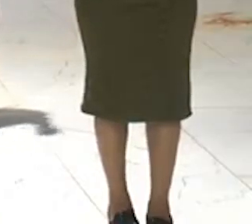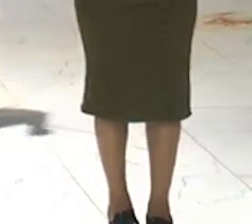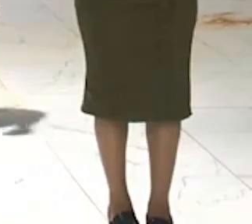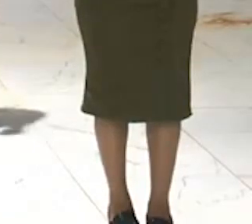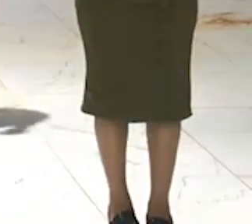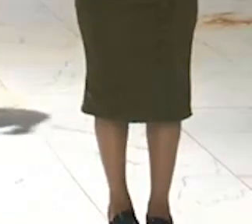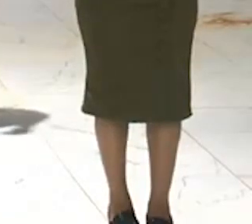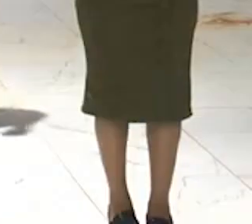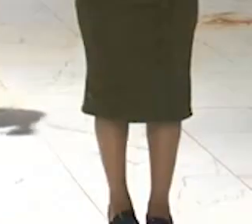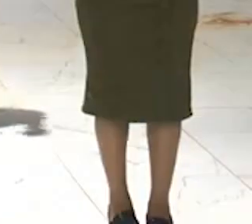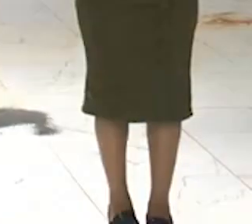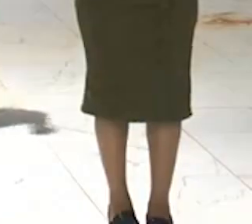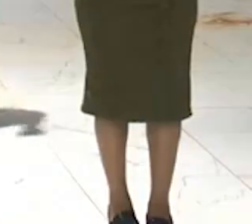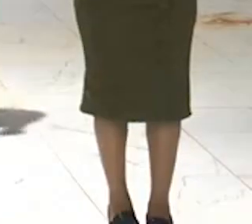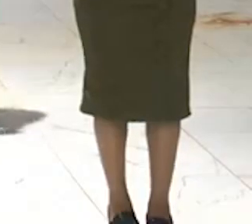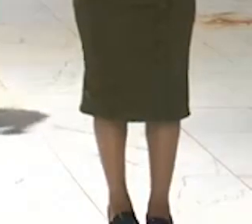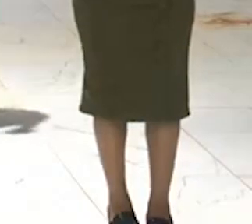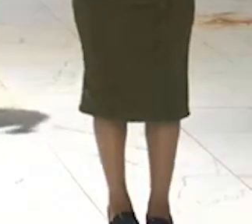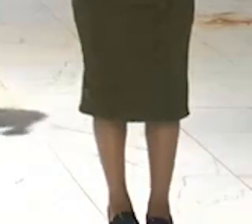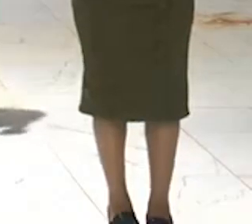We give you